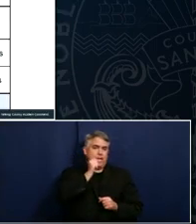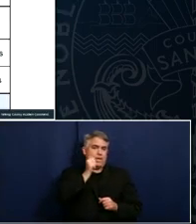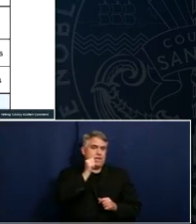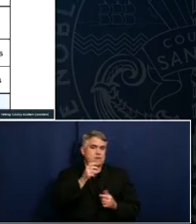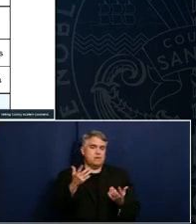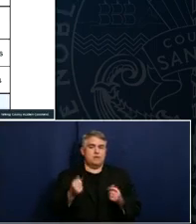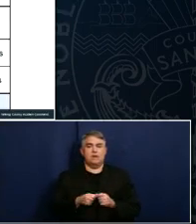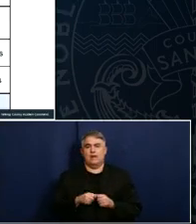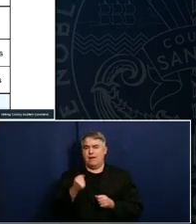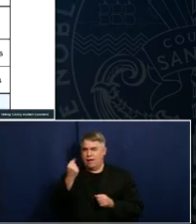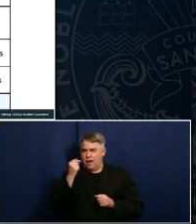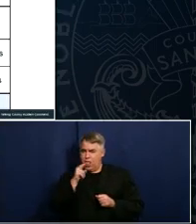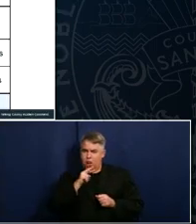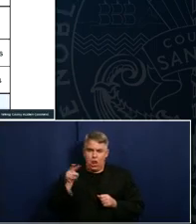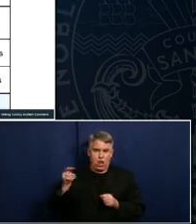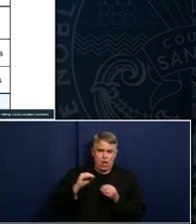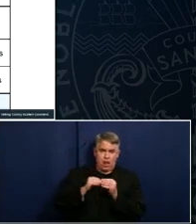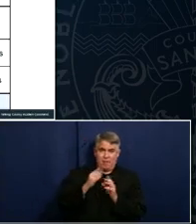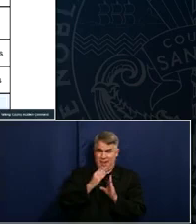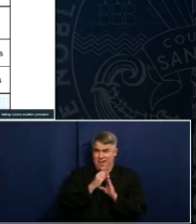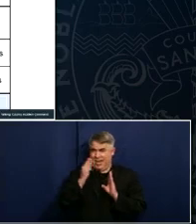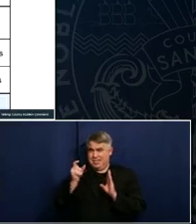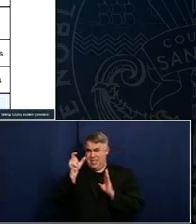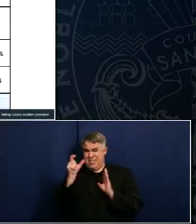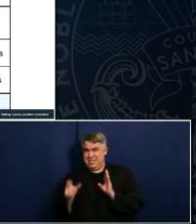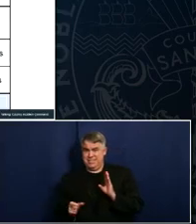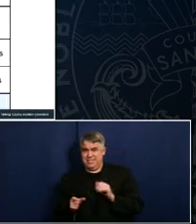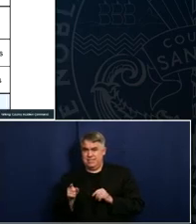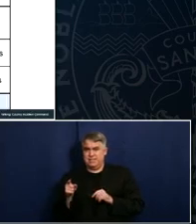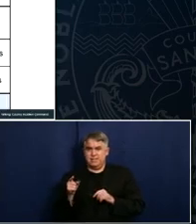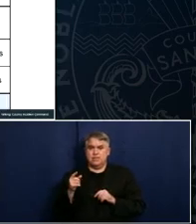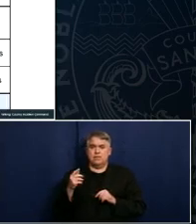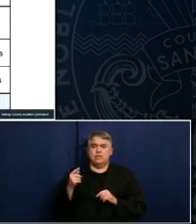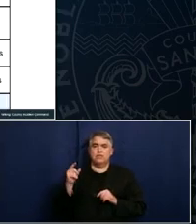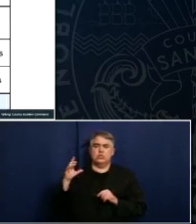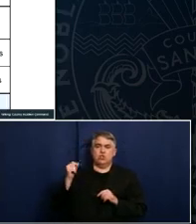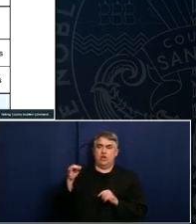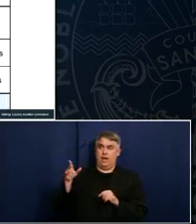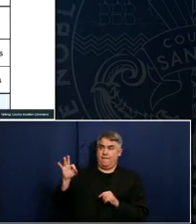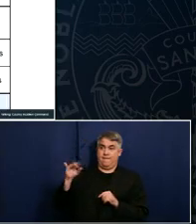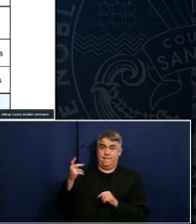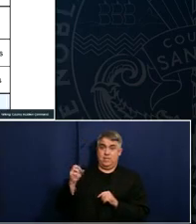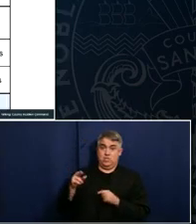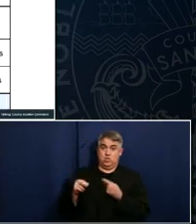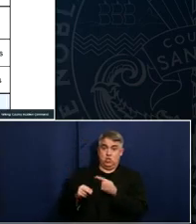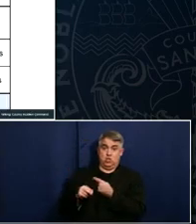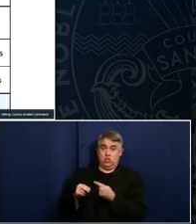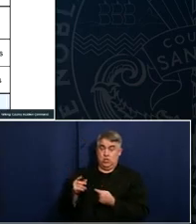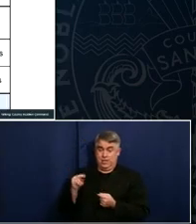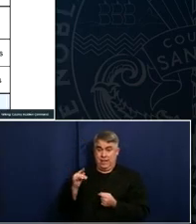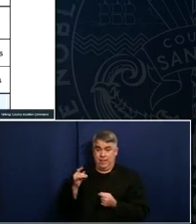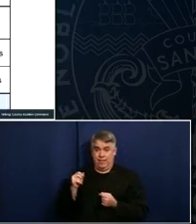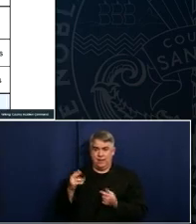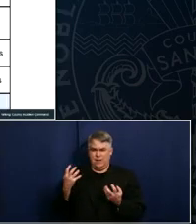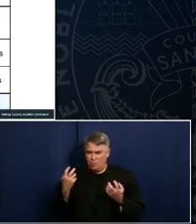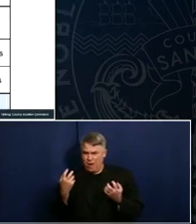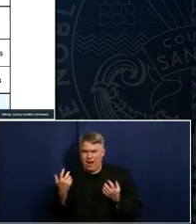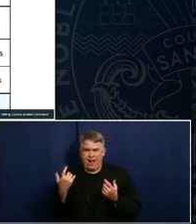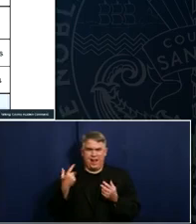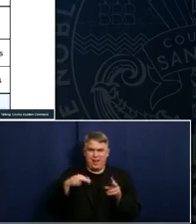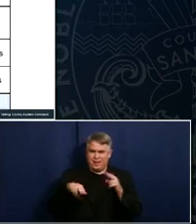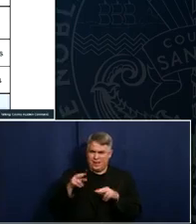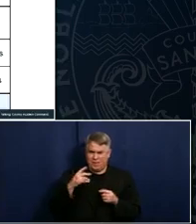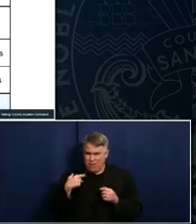next column, based on what the chair talked about, Chair Fletcher, the capability of what we built, the infrastructure, we